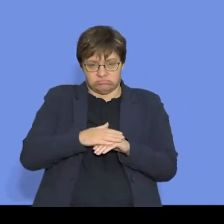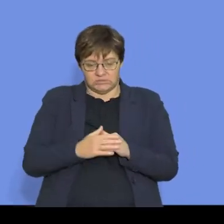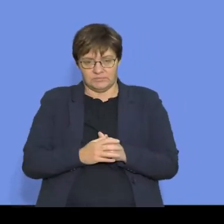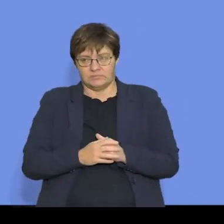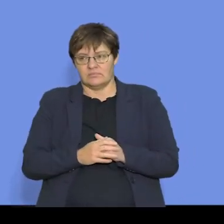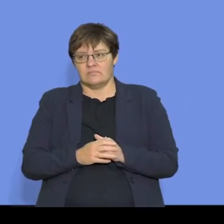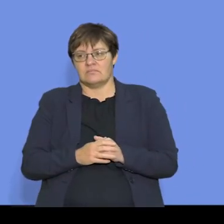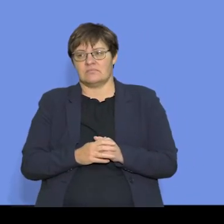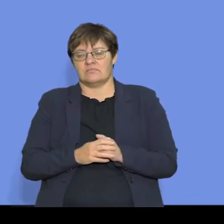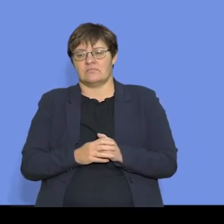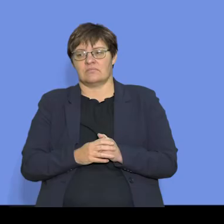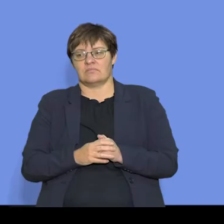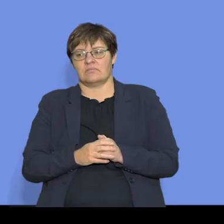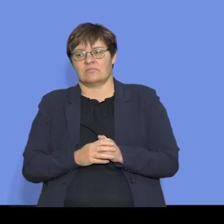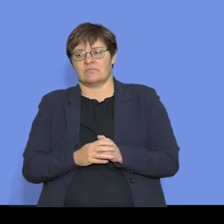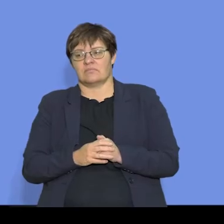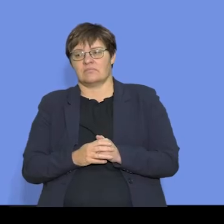laid down.